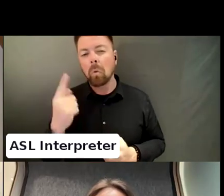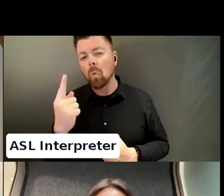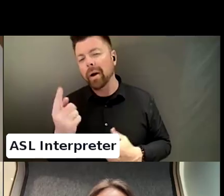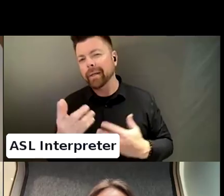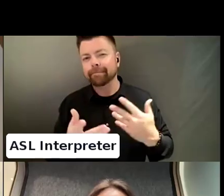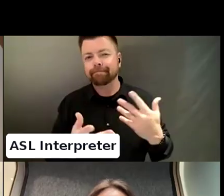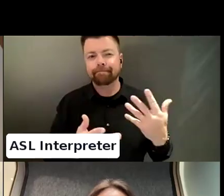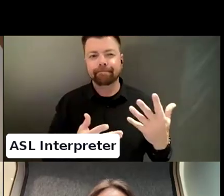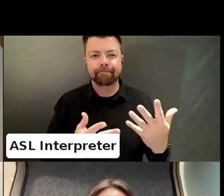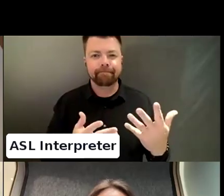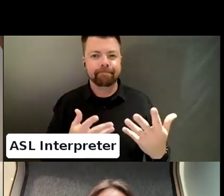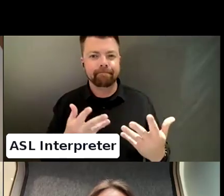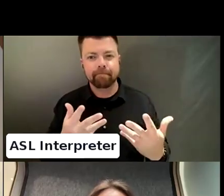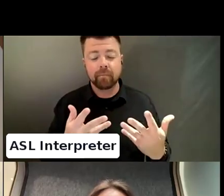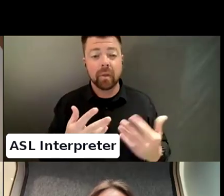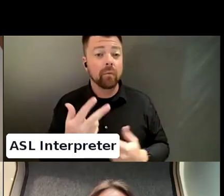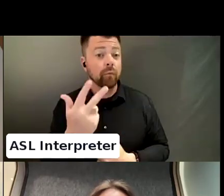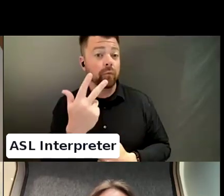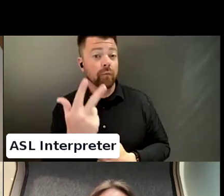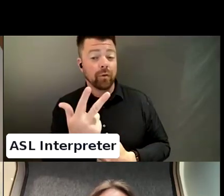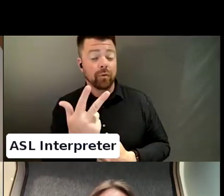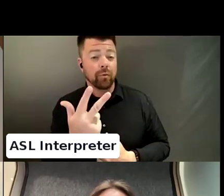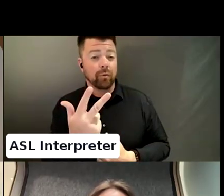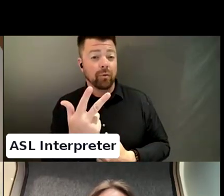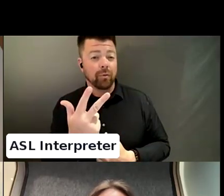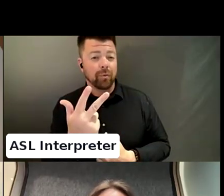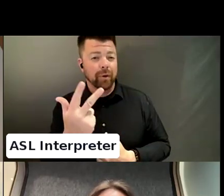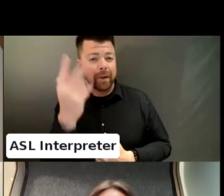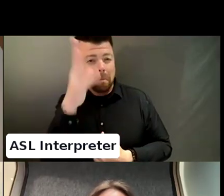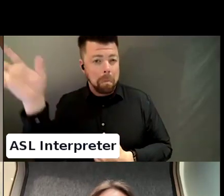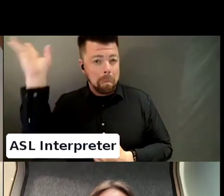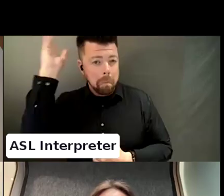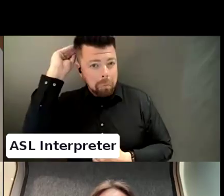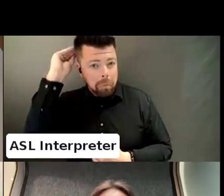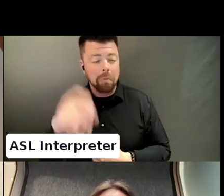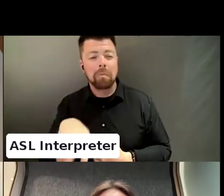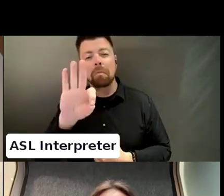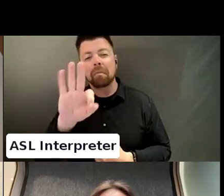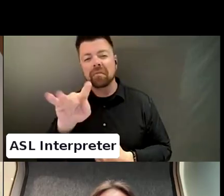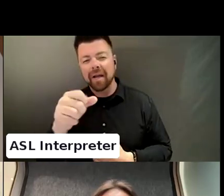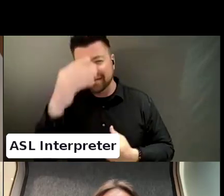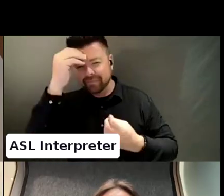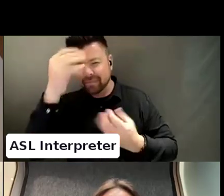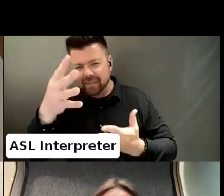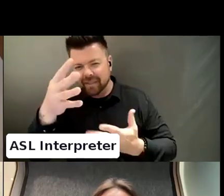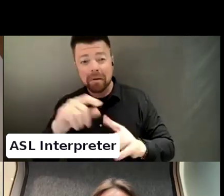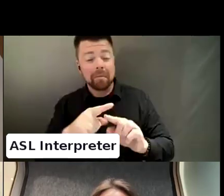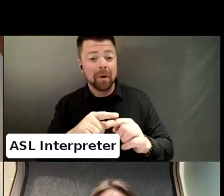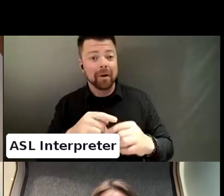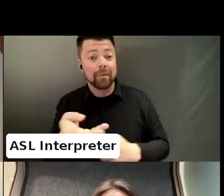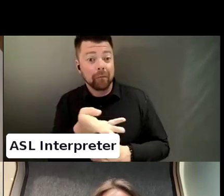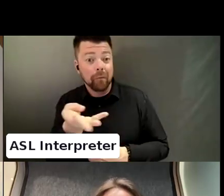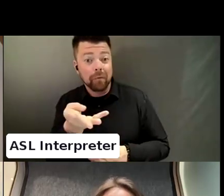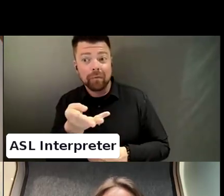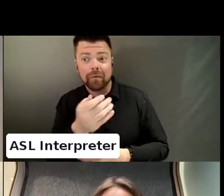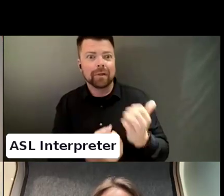particular for three take-home facts. But since there are four of you, I'm going to give you each the opportunity to